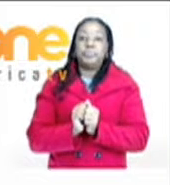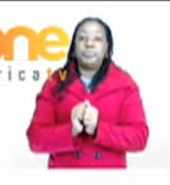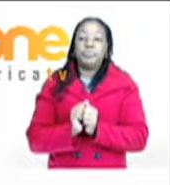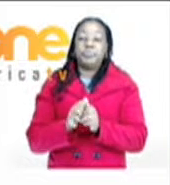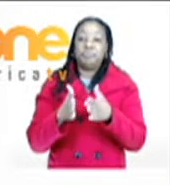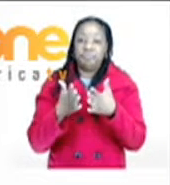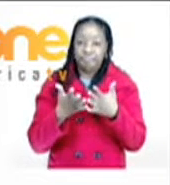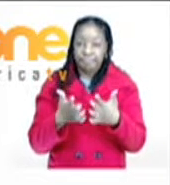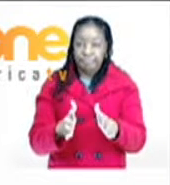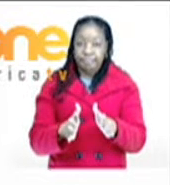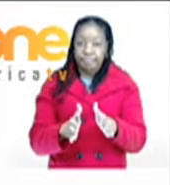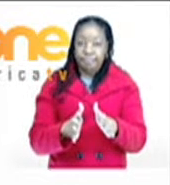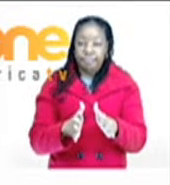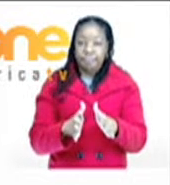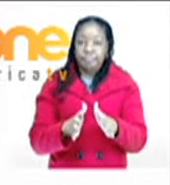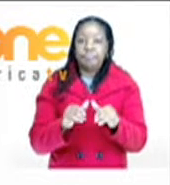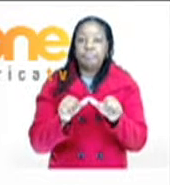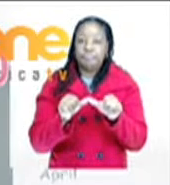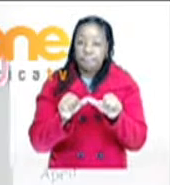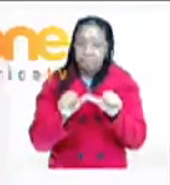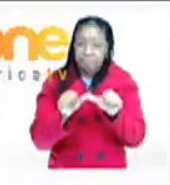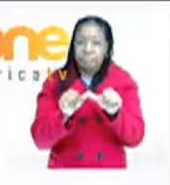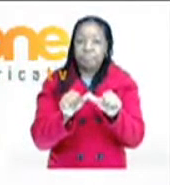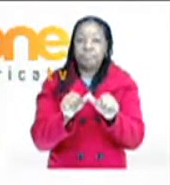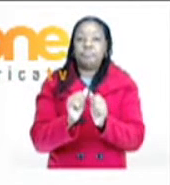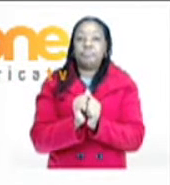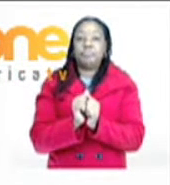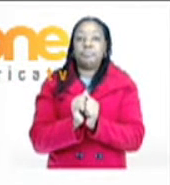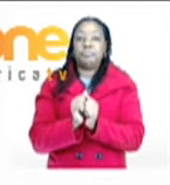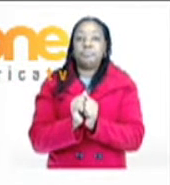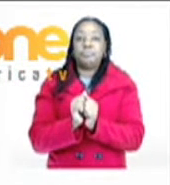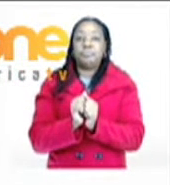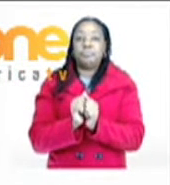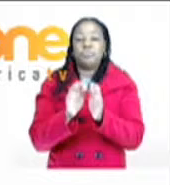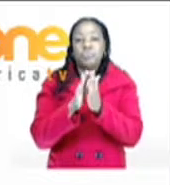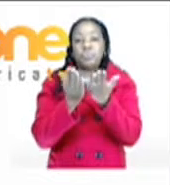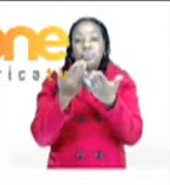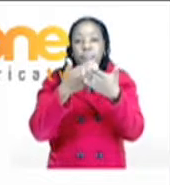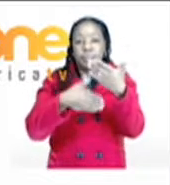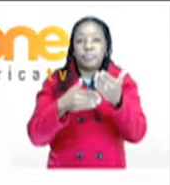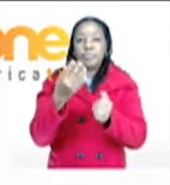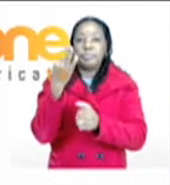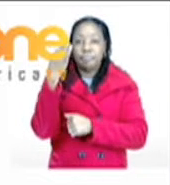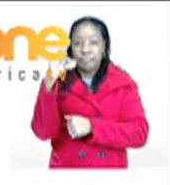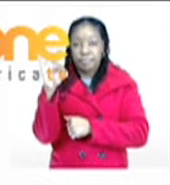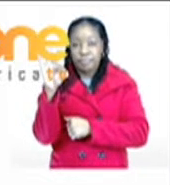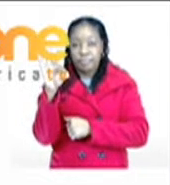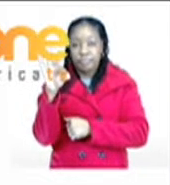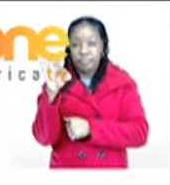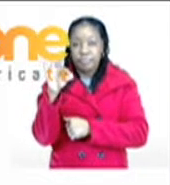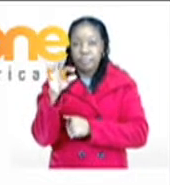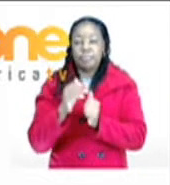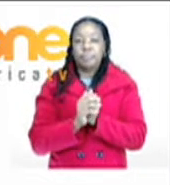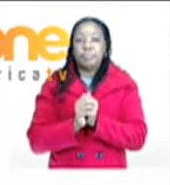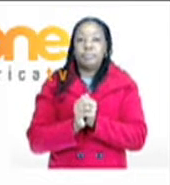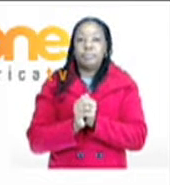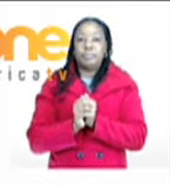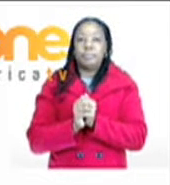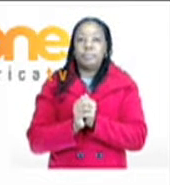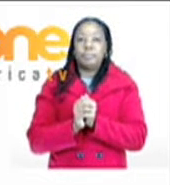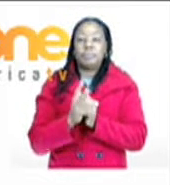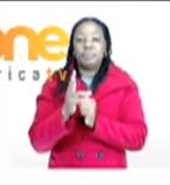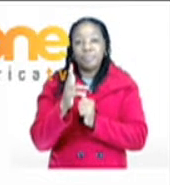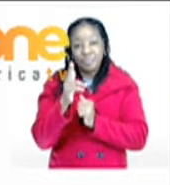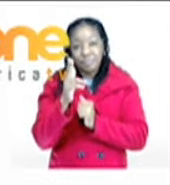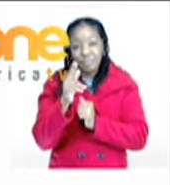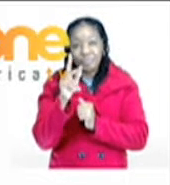move to the next activity on page 9. What is the next picture that you are supposed